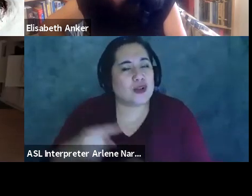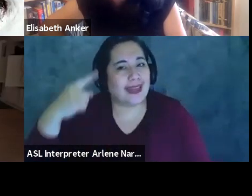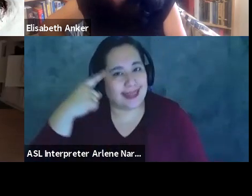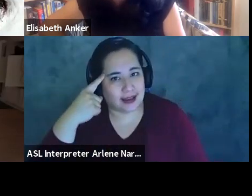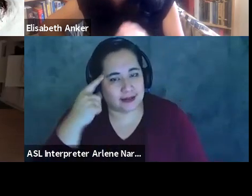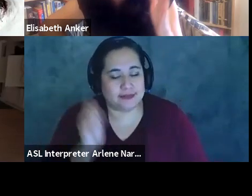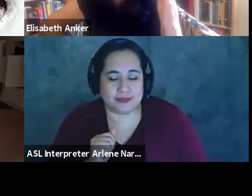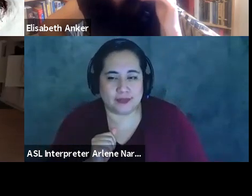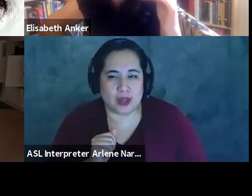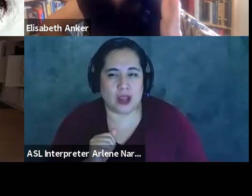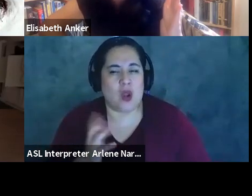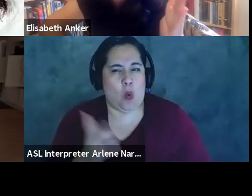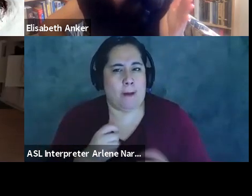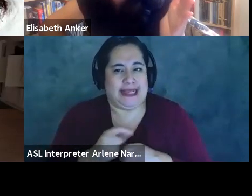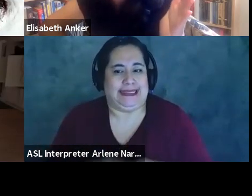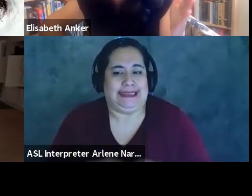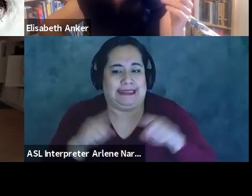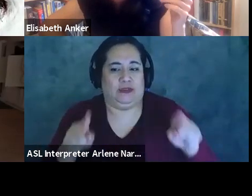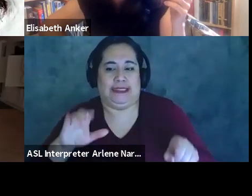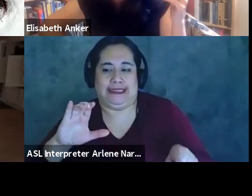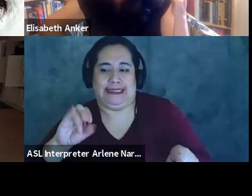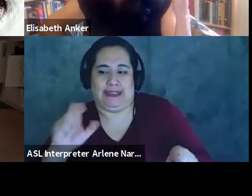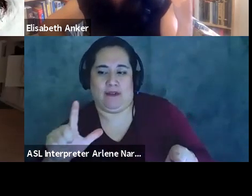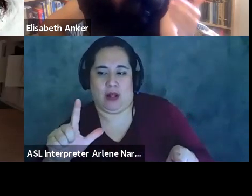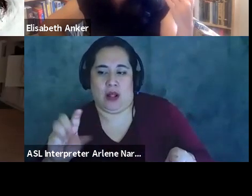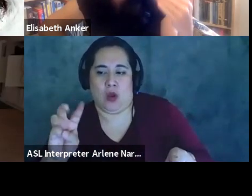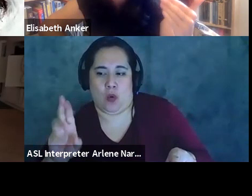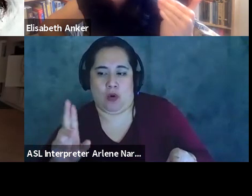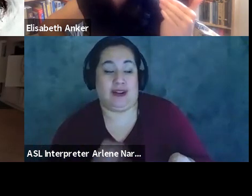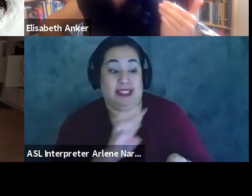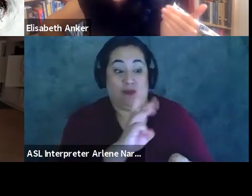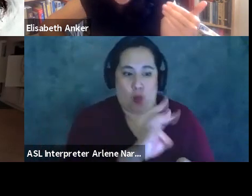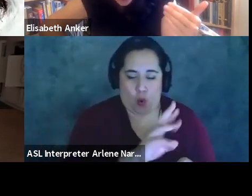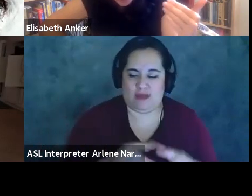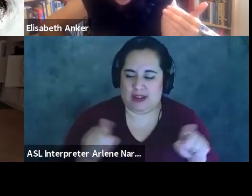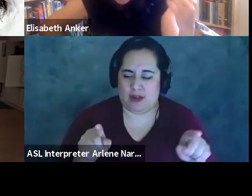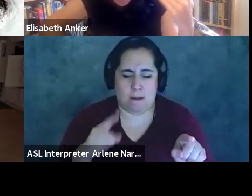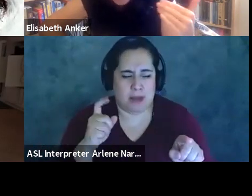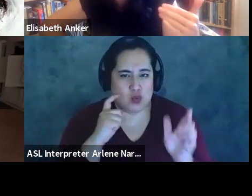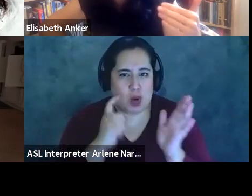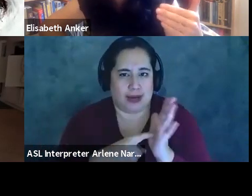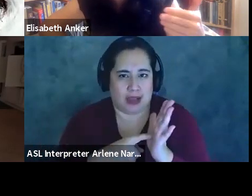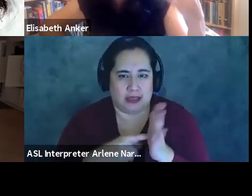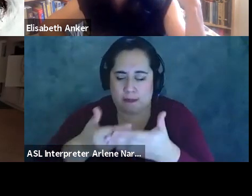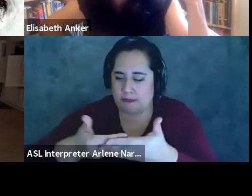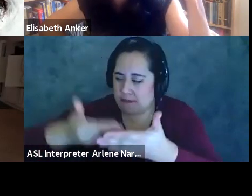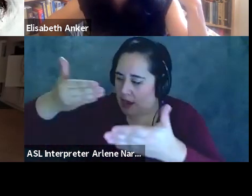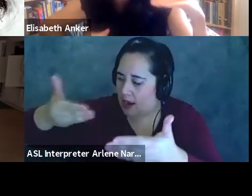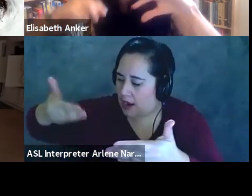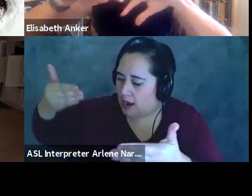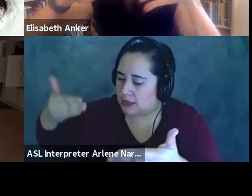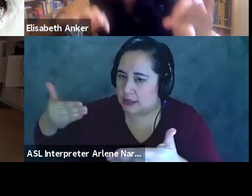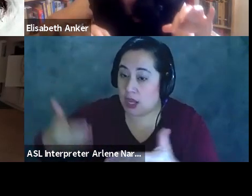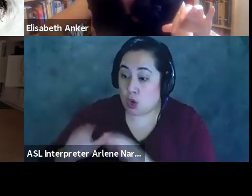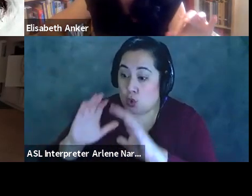to that, what distinguishes war from civil war is that there has to be some kind of recognition in the past that the